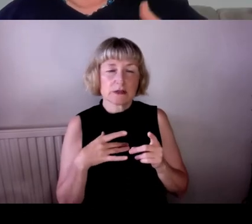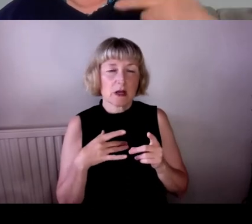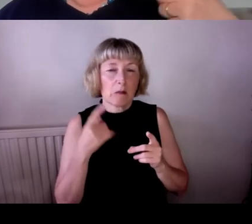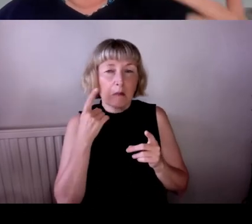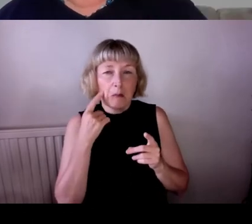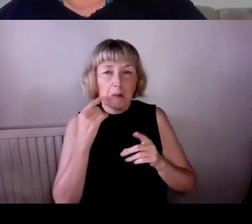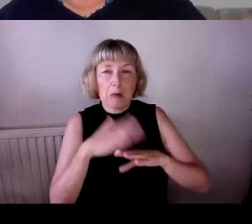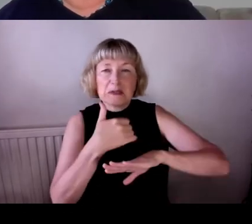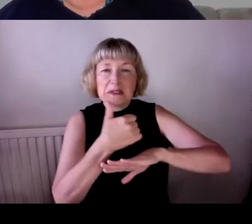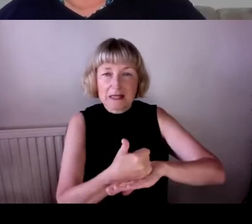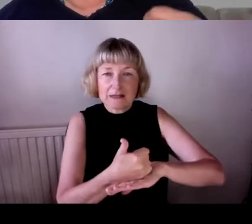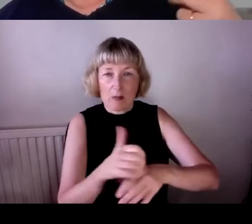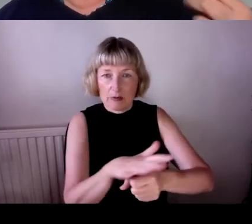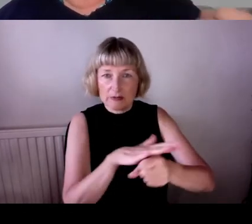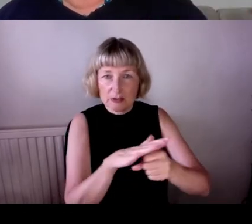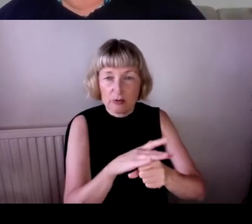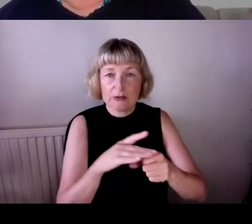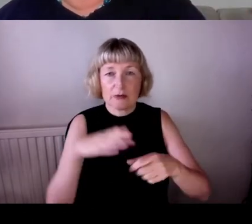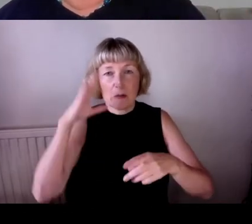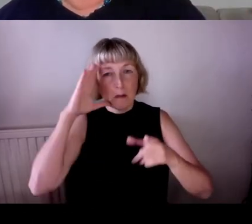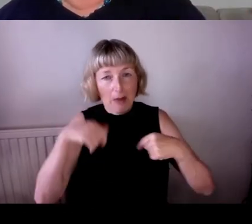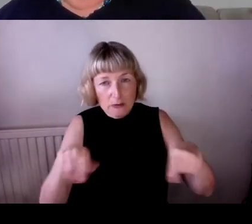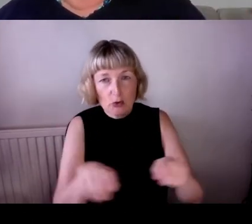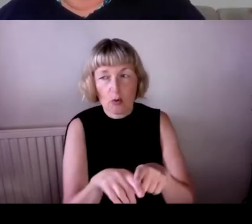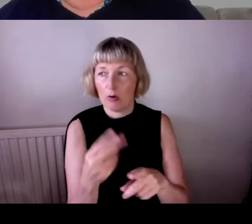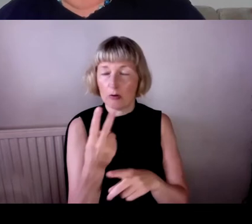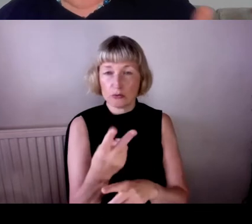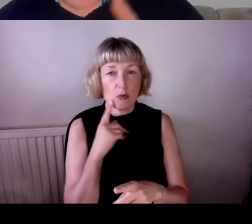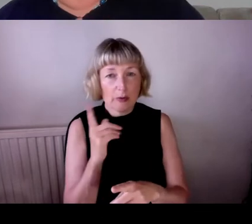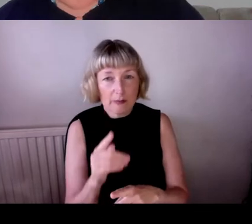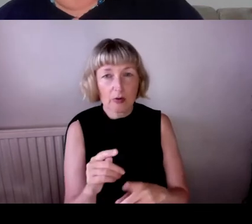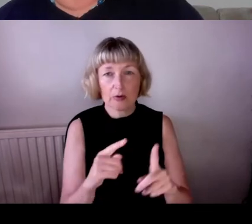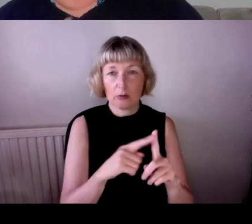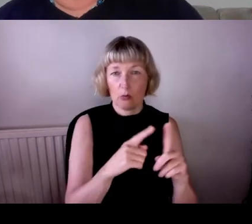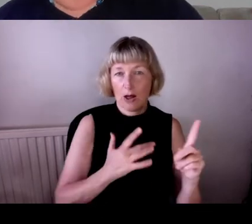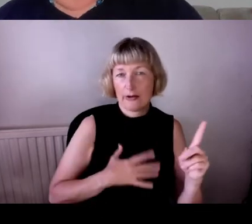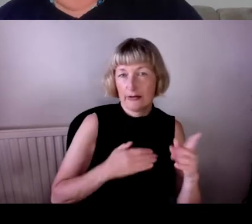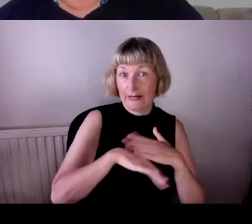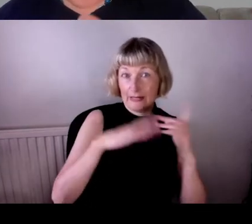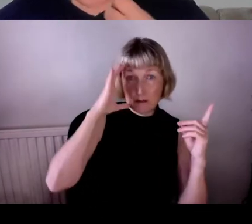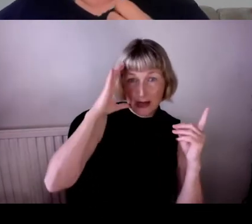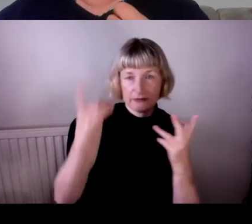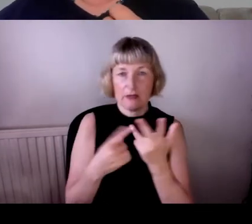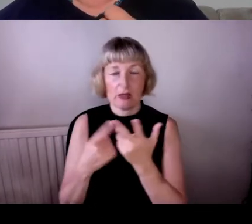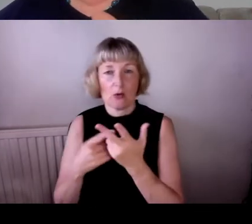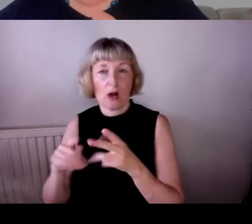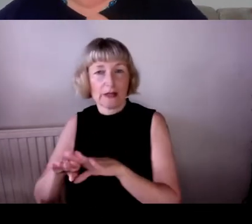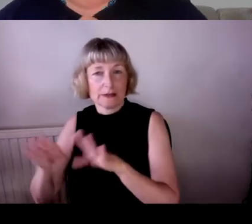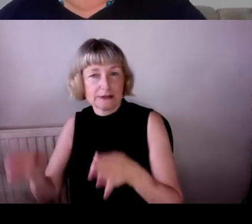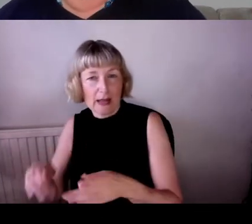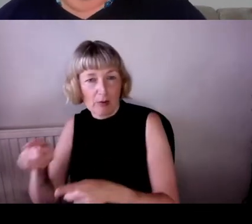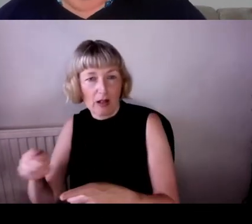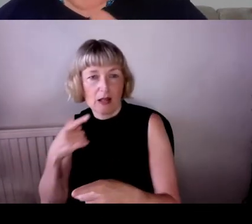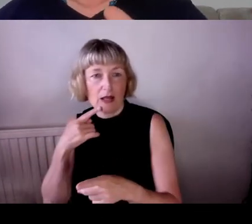here. There are two people. And he's in bed and she's at the dressing table. And I said that she's